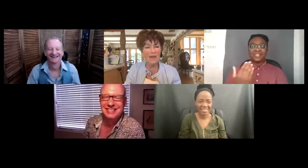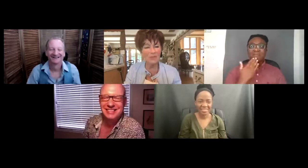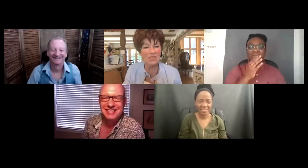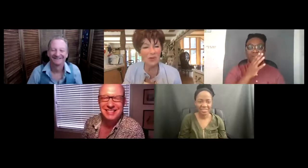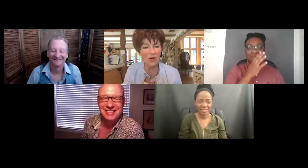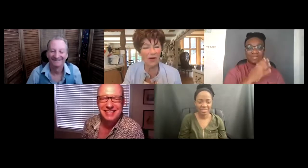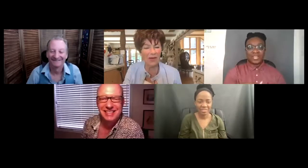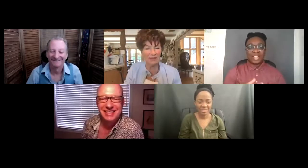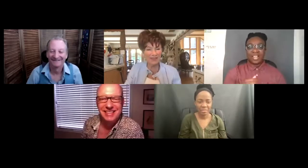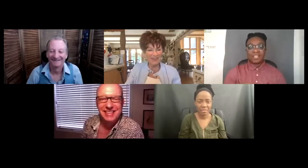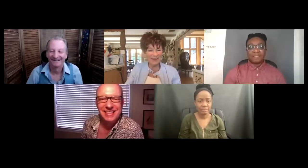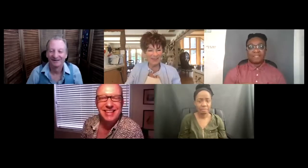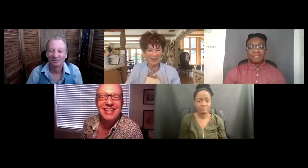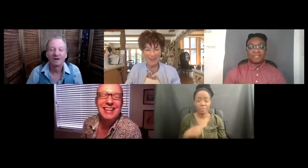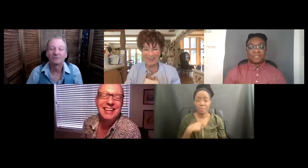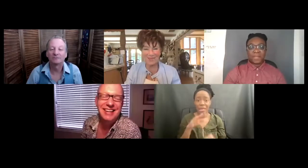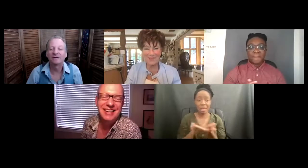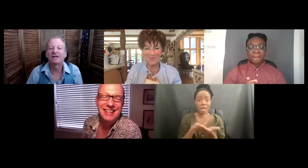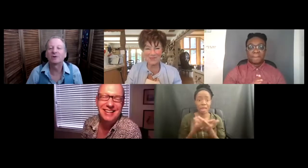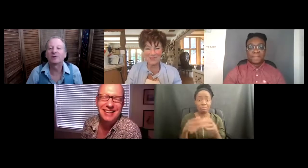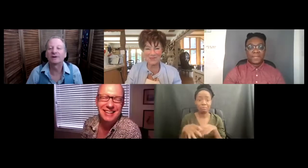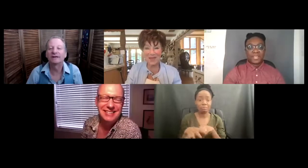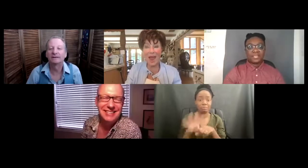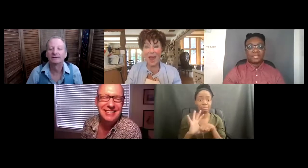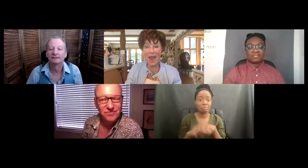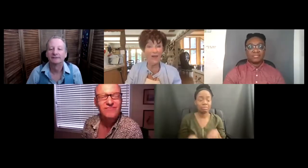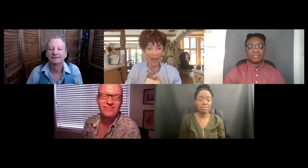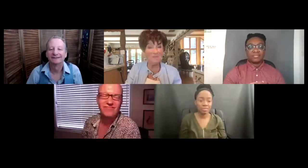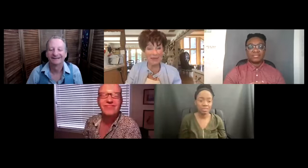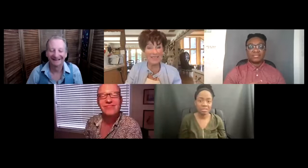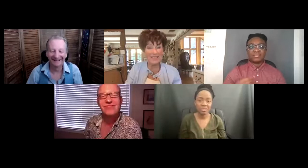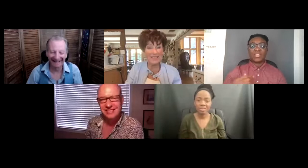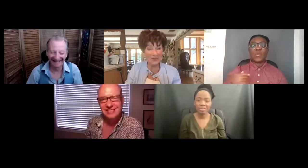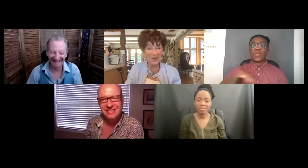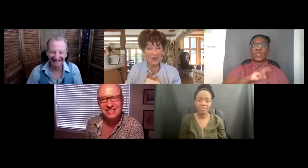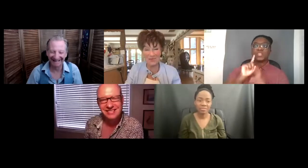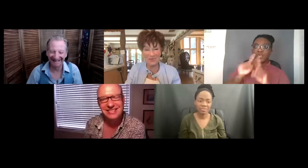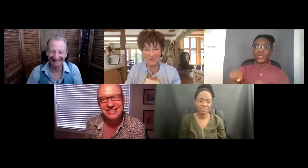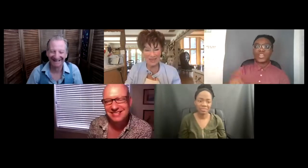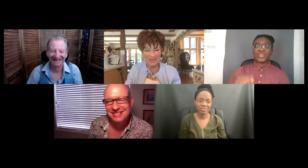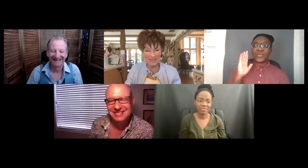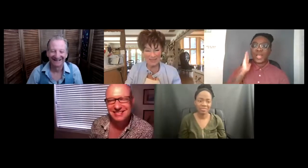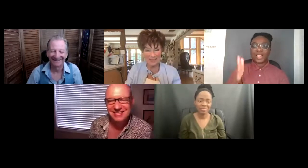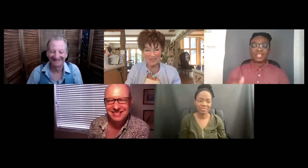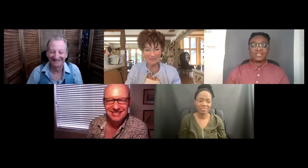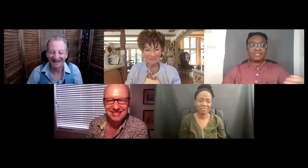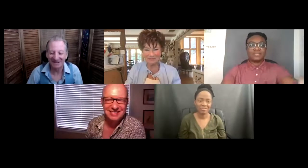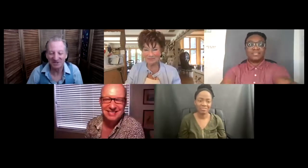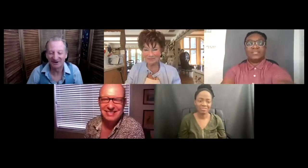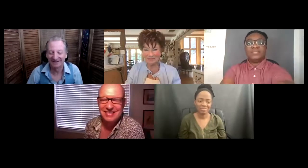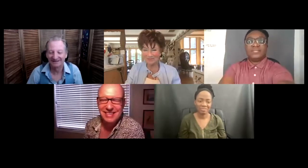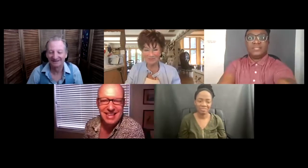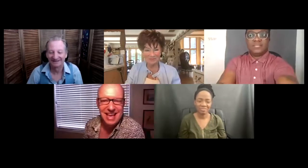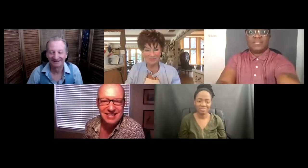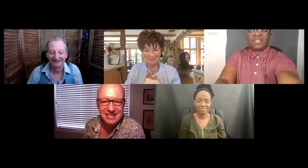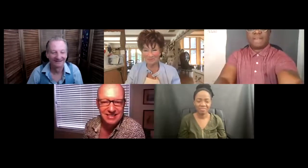Yeah. I'm not much of a cook. Well, we can order in. All right, please do. Oh, thank you,